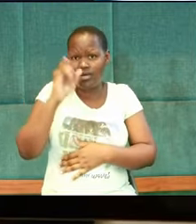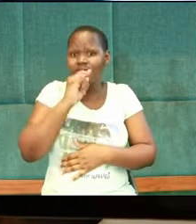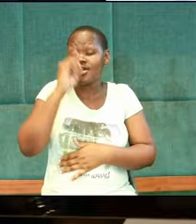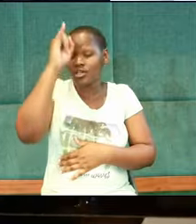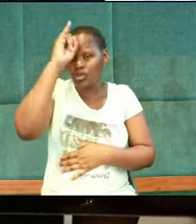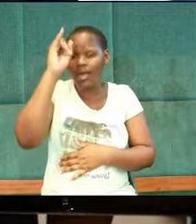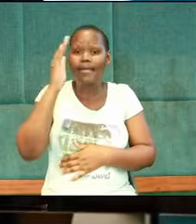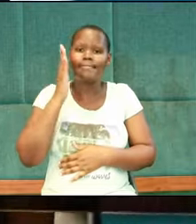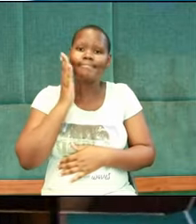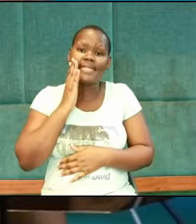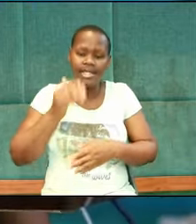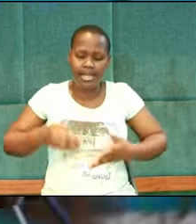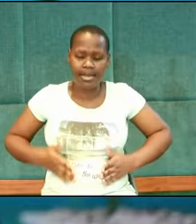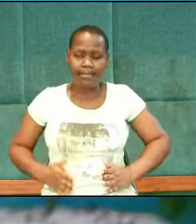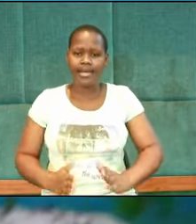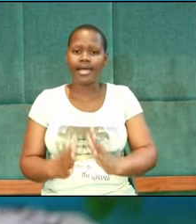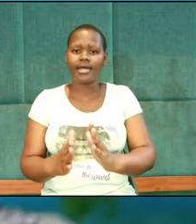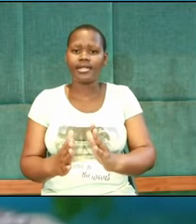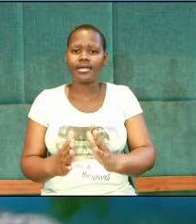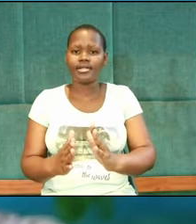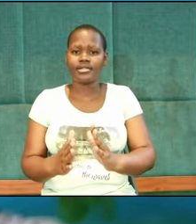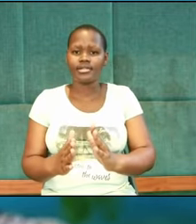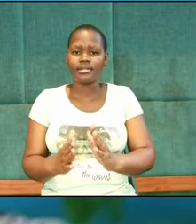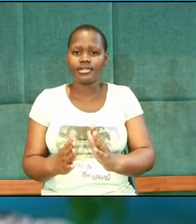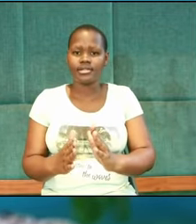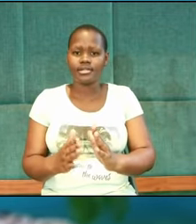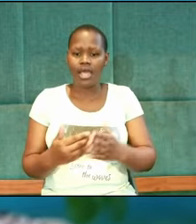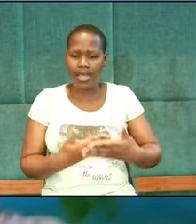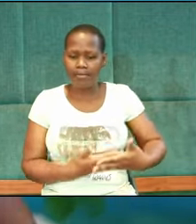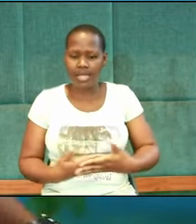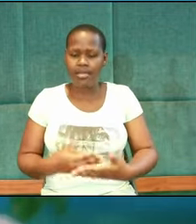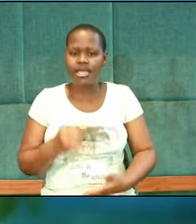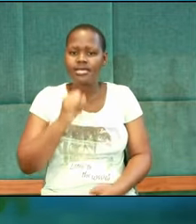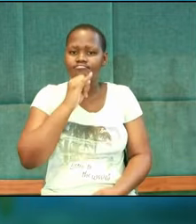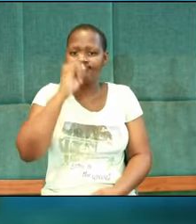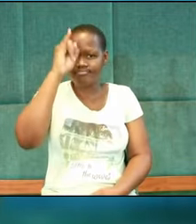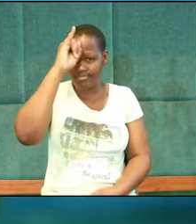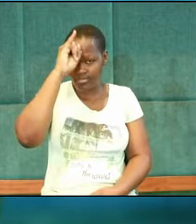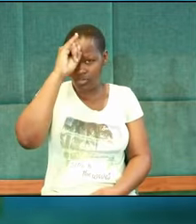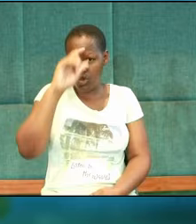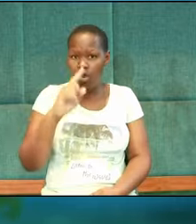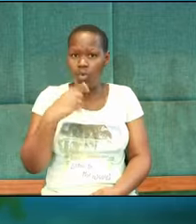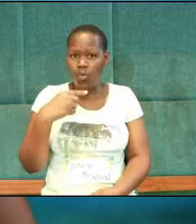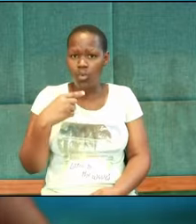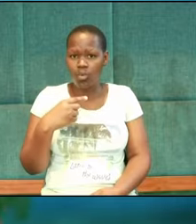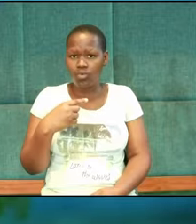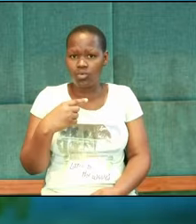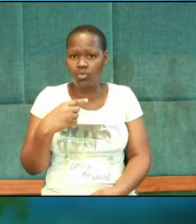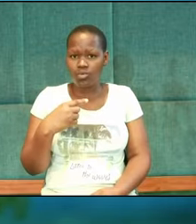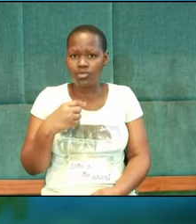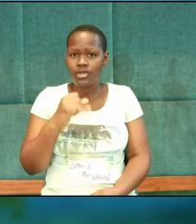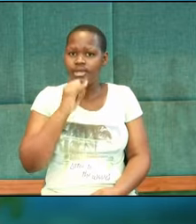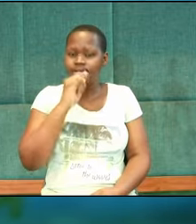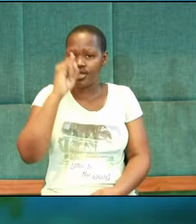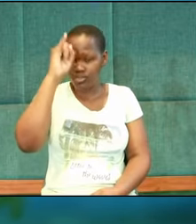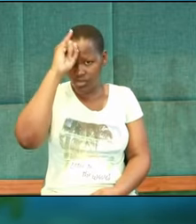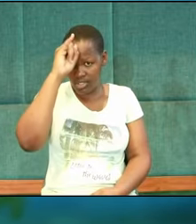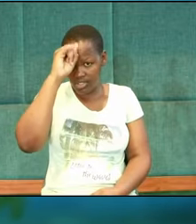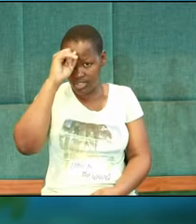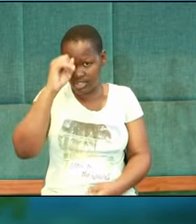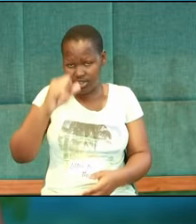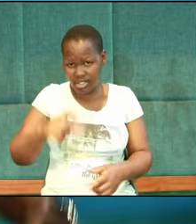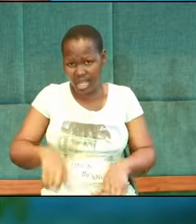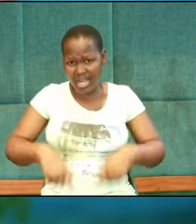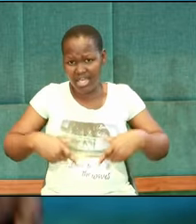mother gave birth to ignorant baby who were reared ignorantly, who are ignorantly living